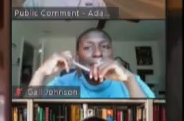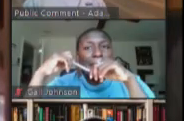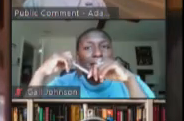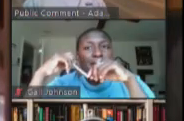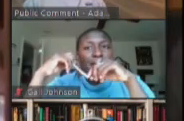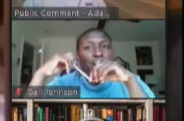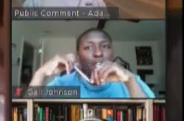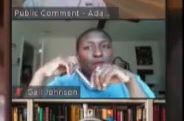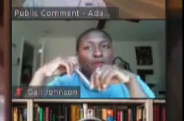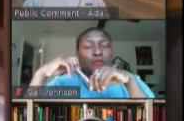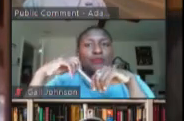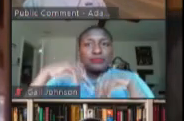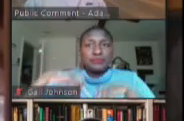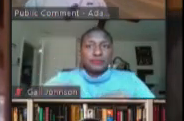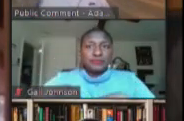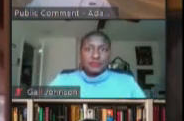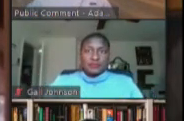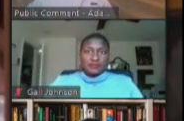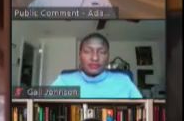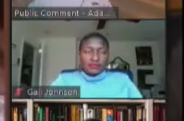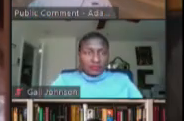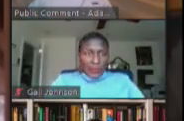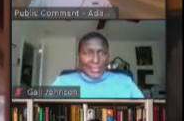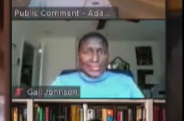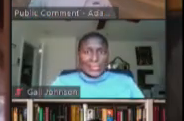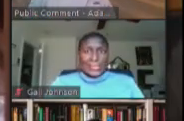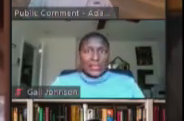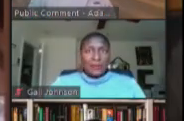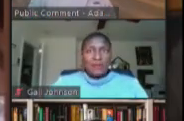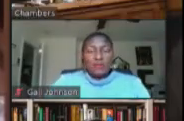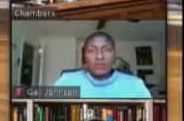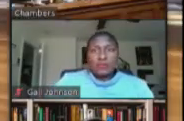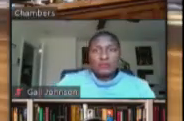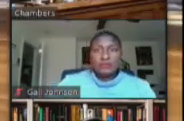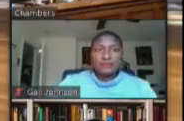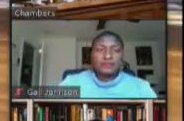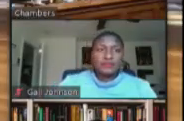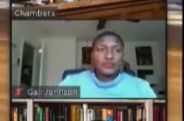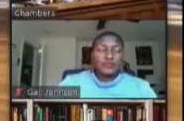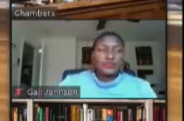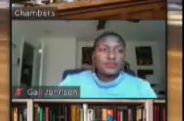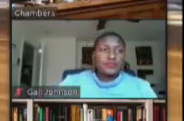this. Thank you. Thank you. Adam, over to you. Thank you, Mr. Mayor. We have two people on the line right